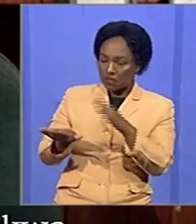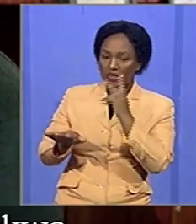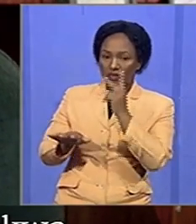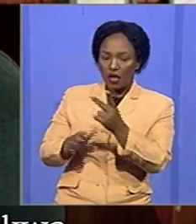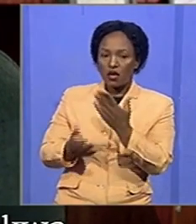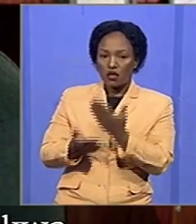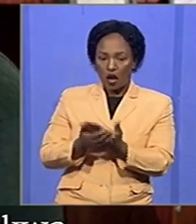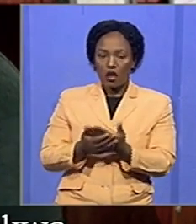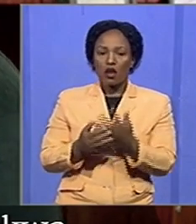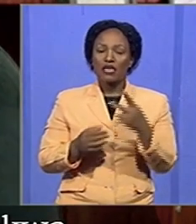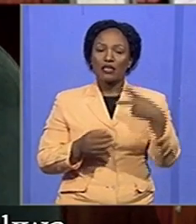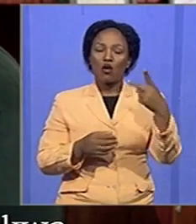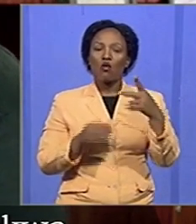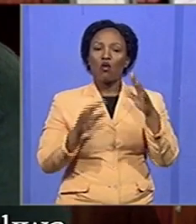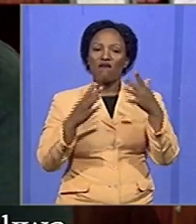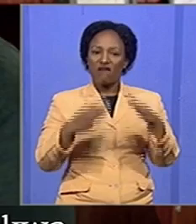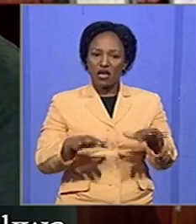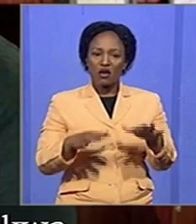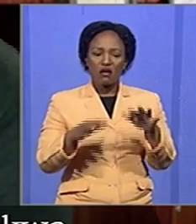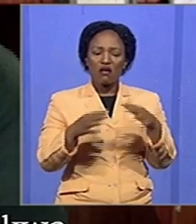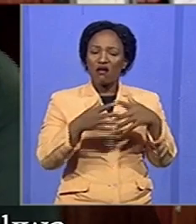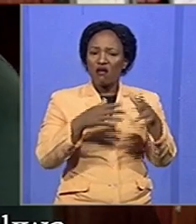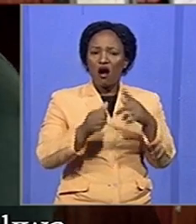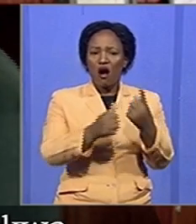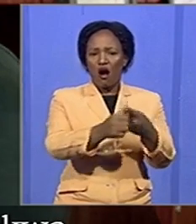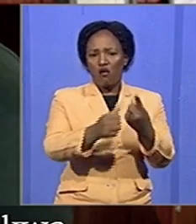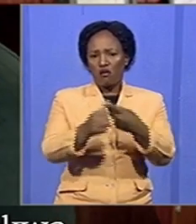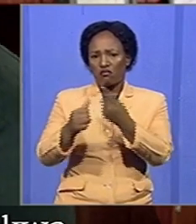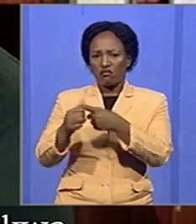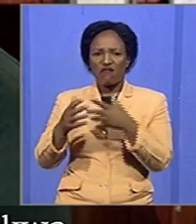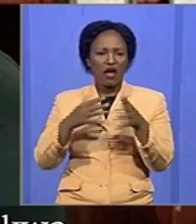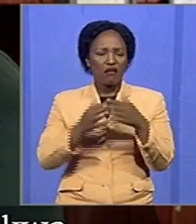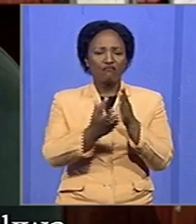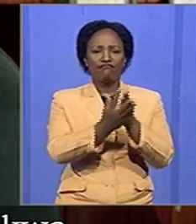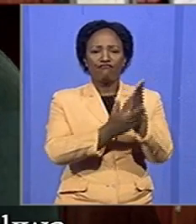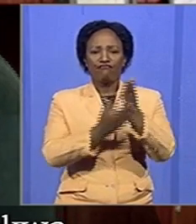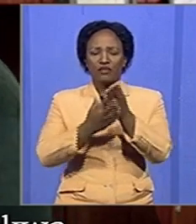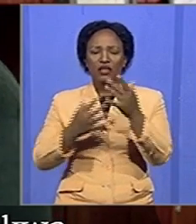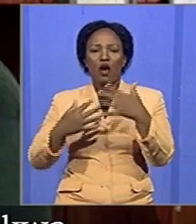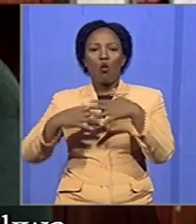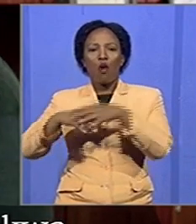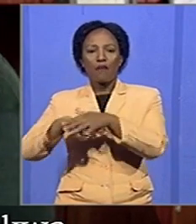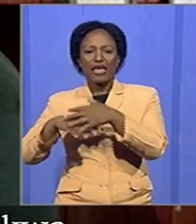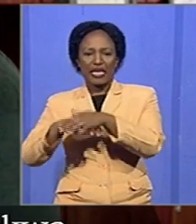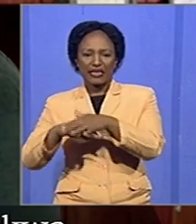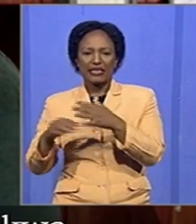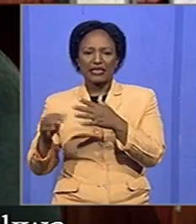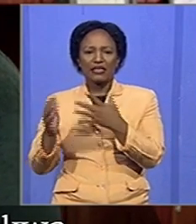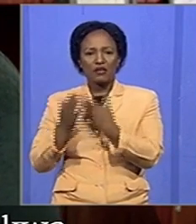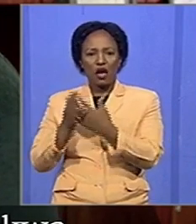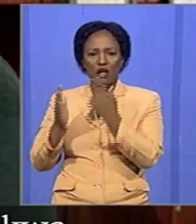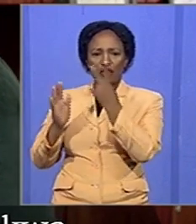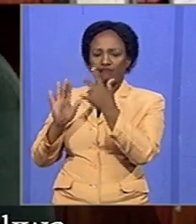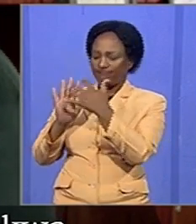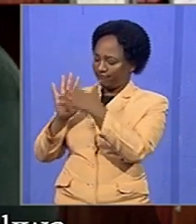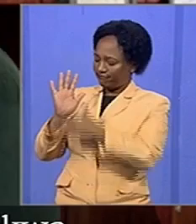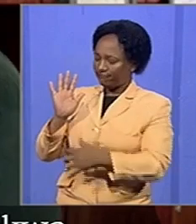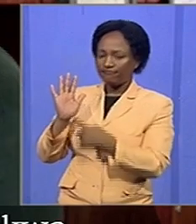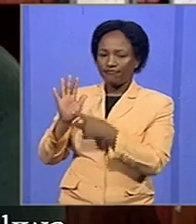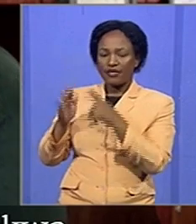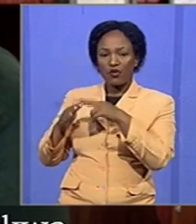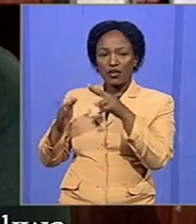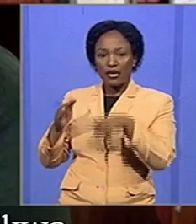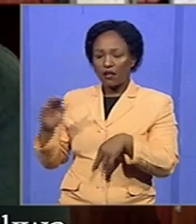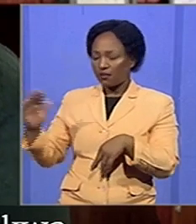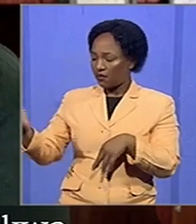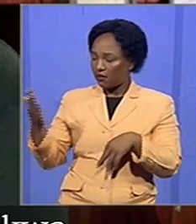capture, and that is scanned. And anybody that have access to our website can actually see the original result slip and compare it